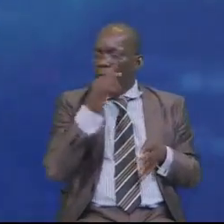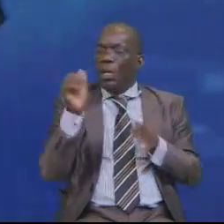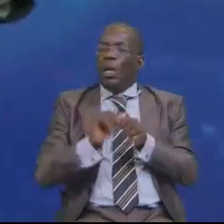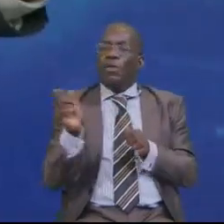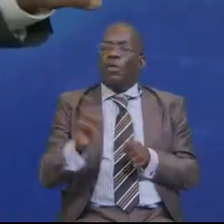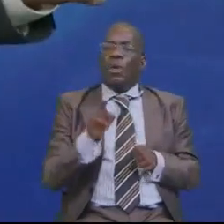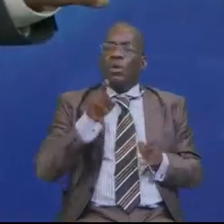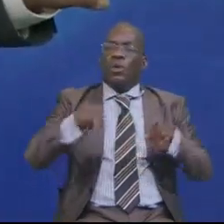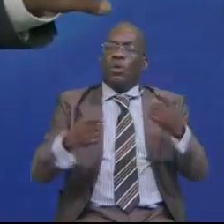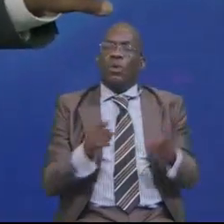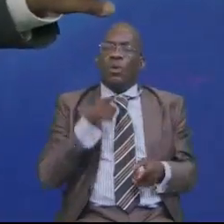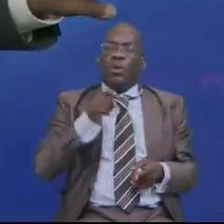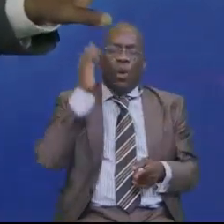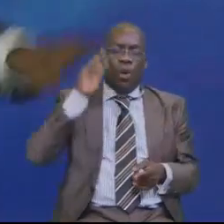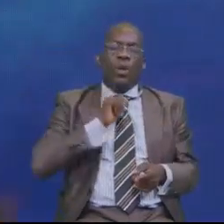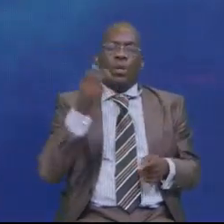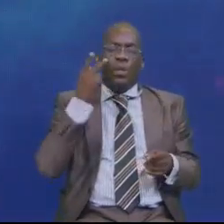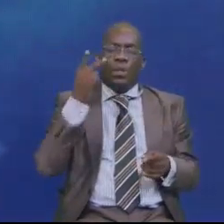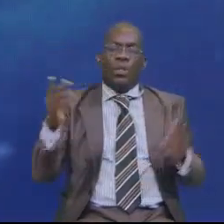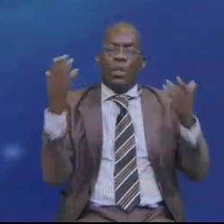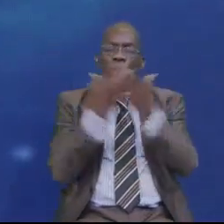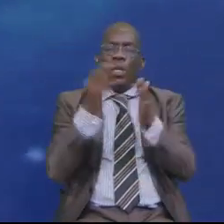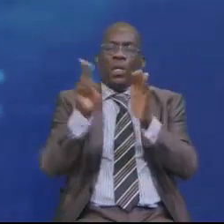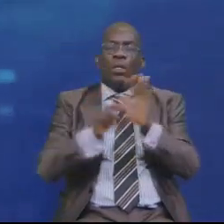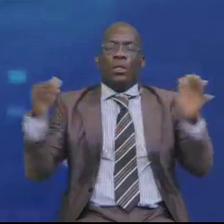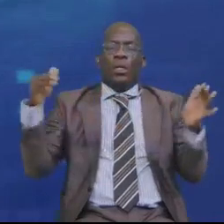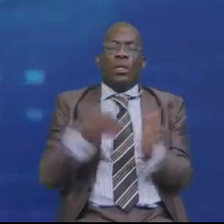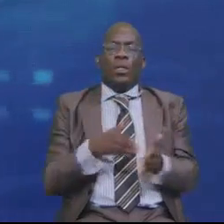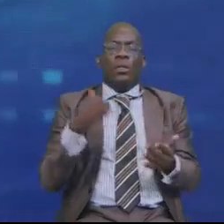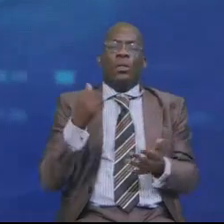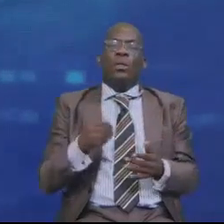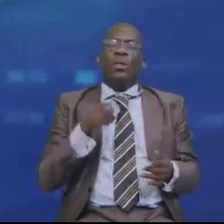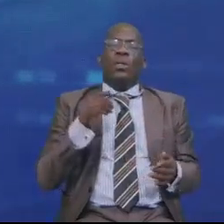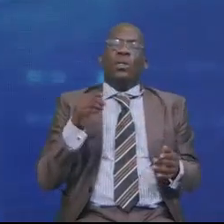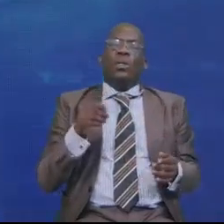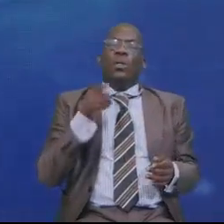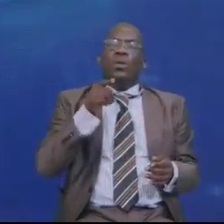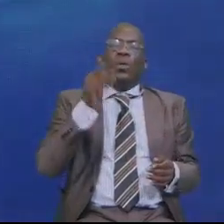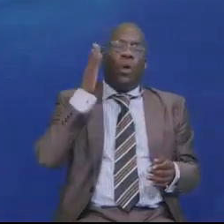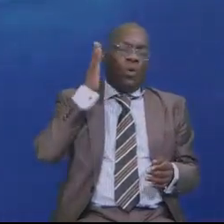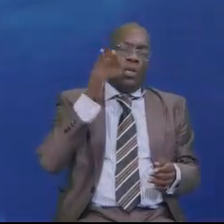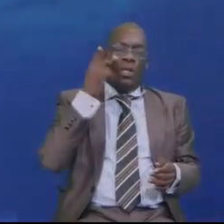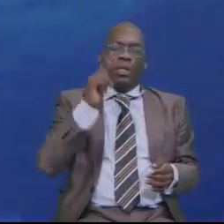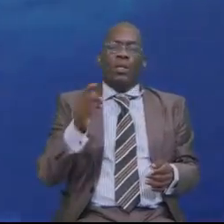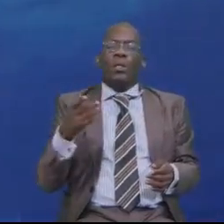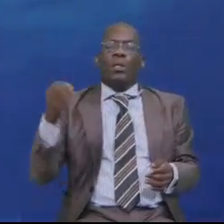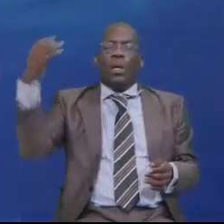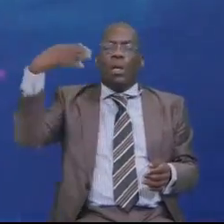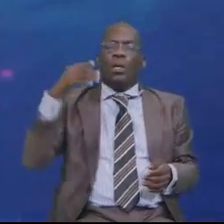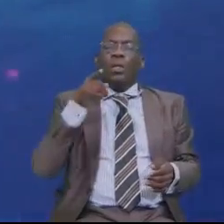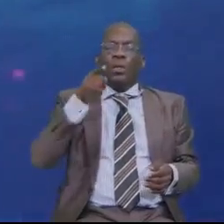you will not see darkness anymore. You will see the light. You will not